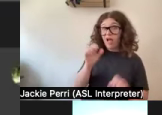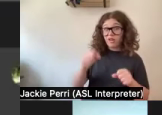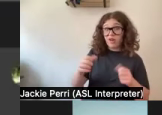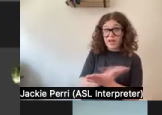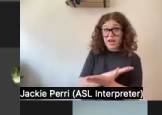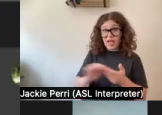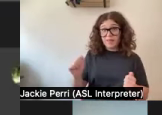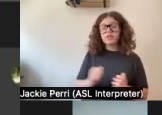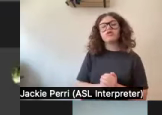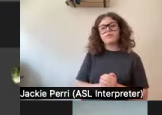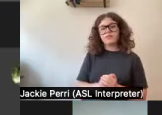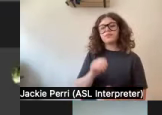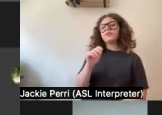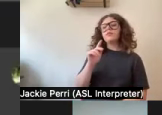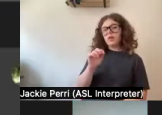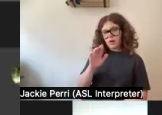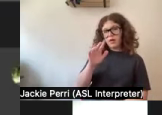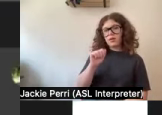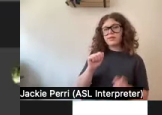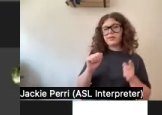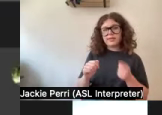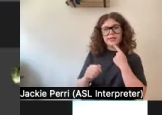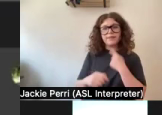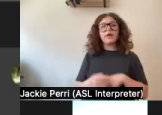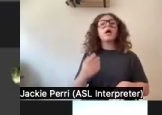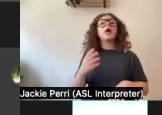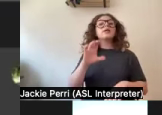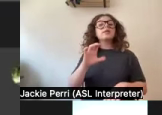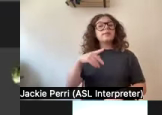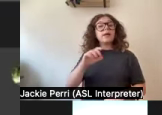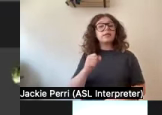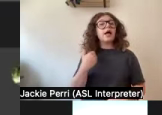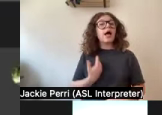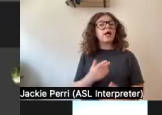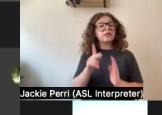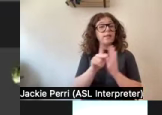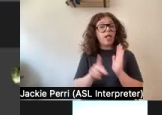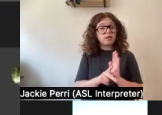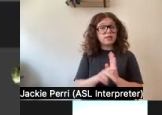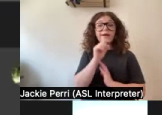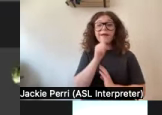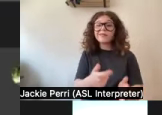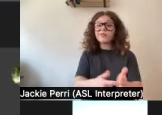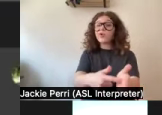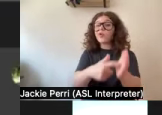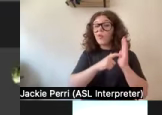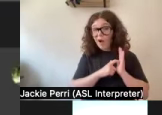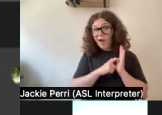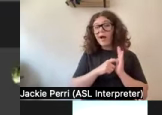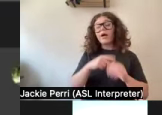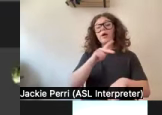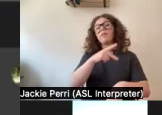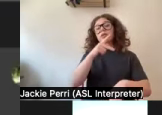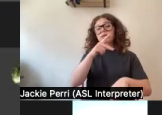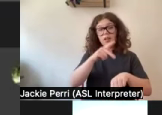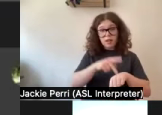city CPS has a policy. The policy does not require principals to